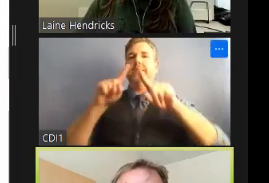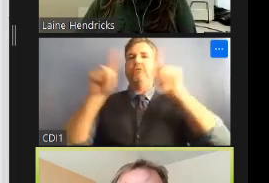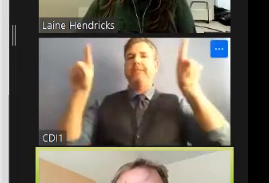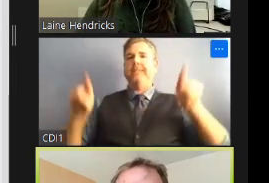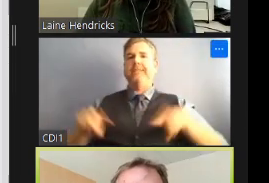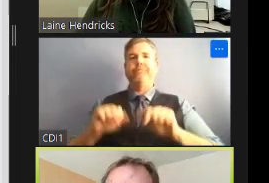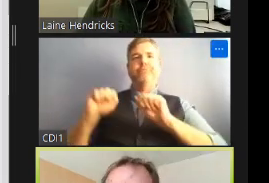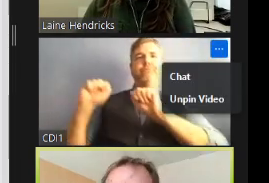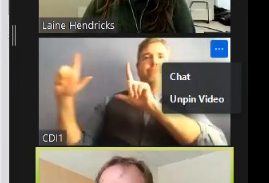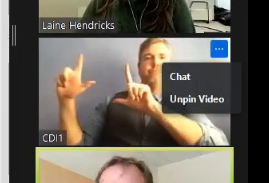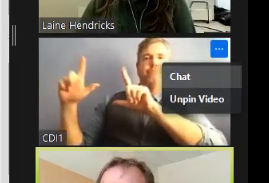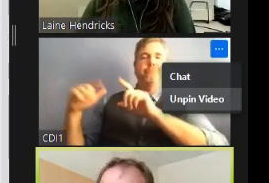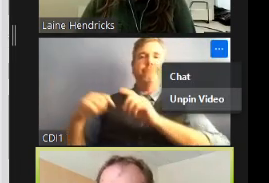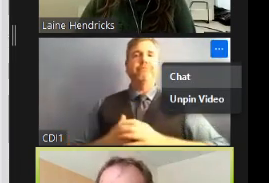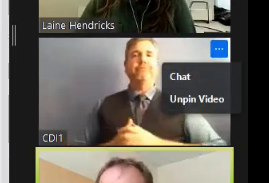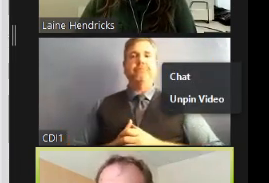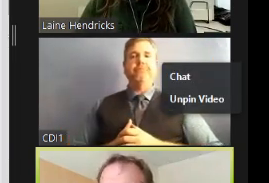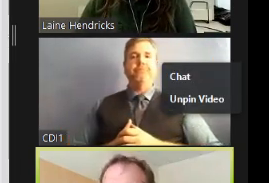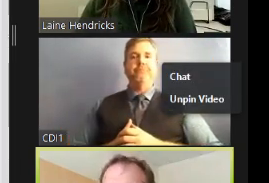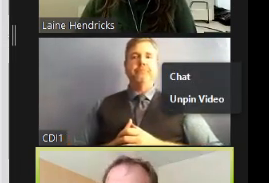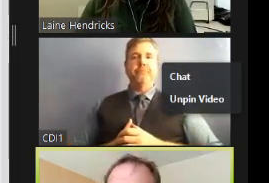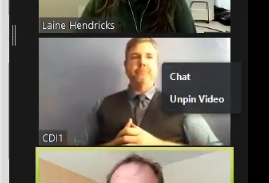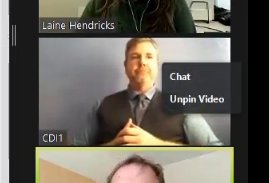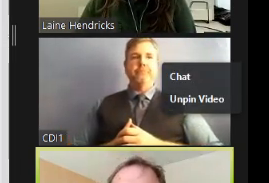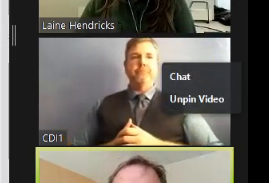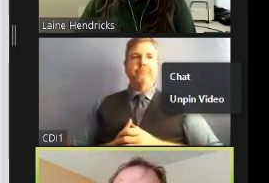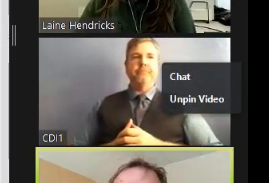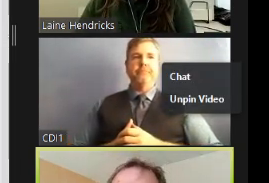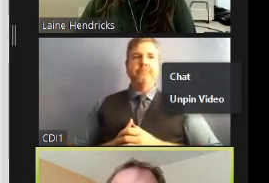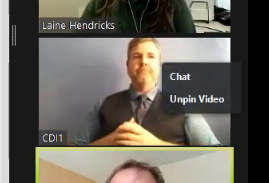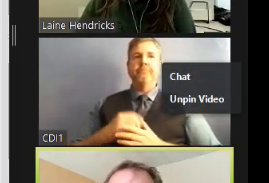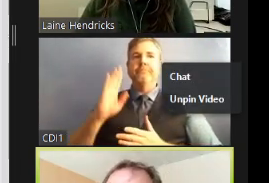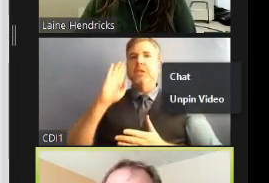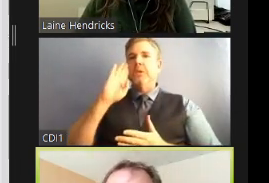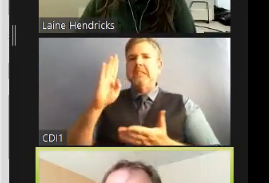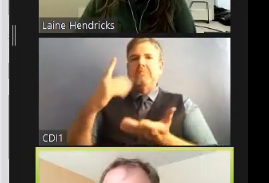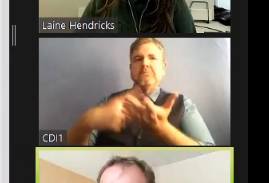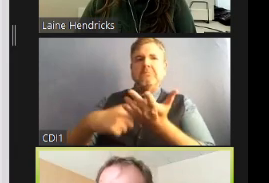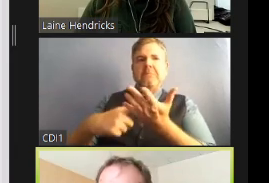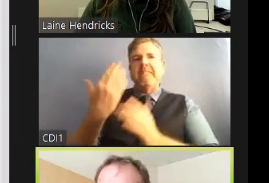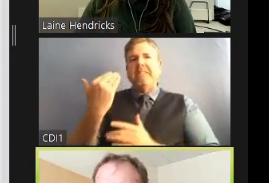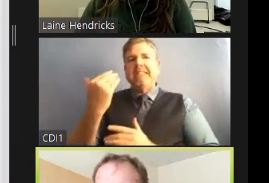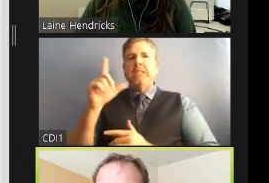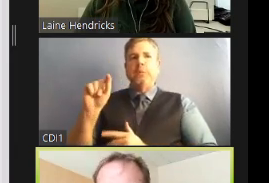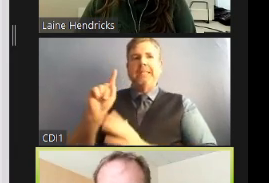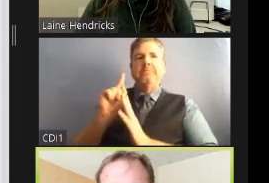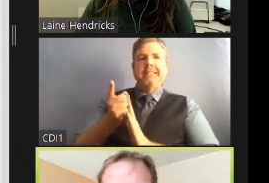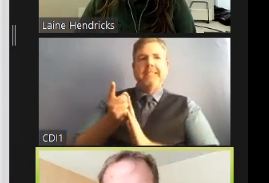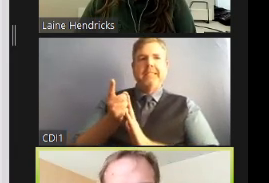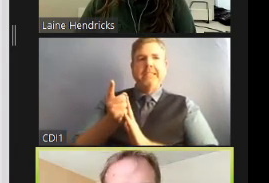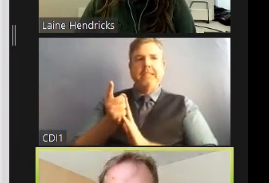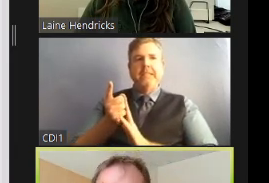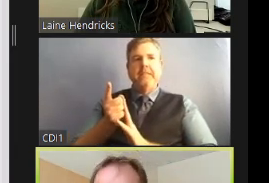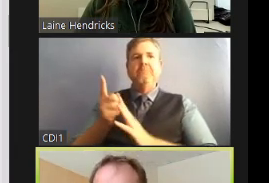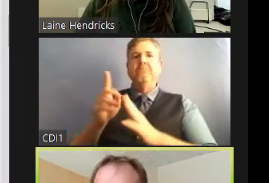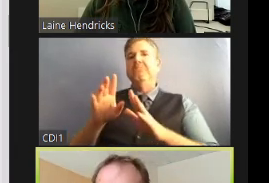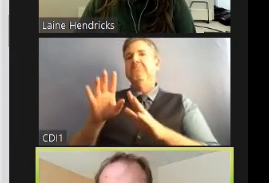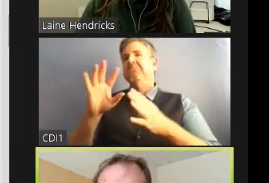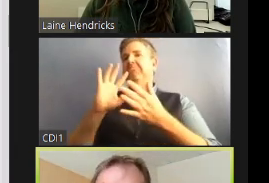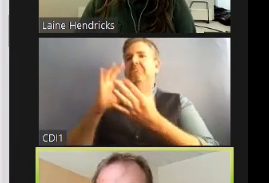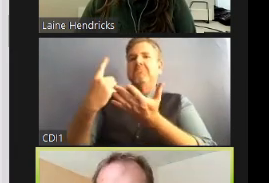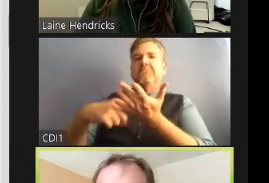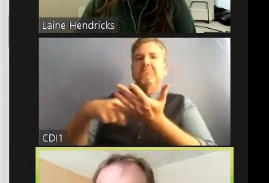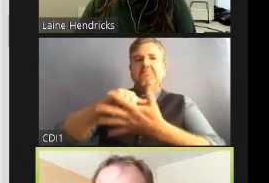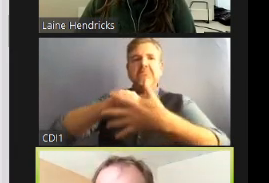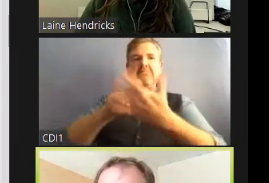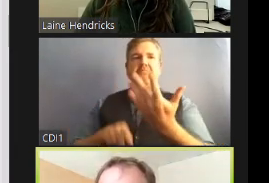So I'm going to provide 15 to 20 minutes of just an overview of the status of our COVID-19 experience in Marin County